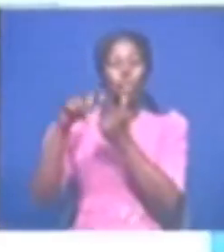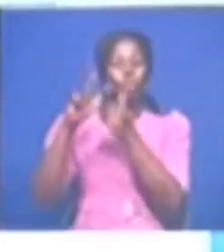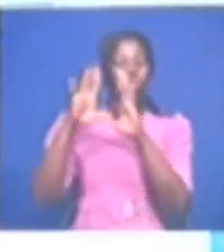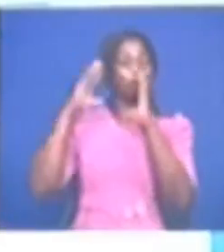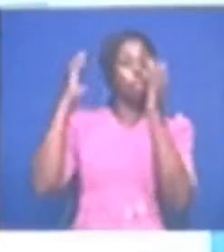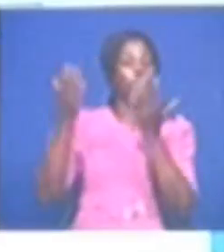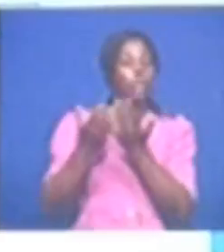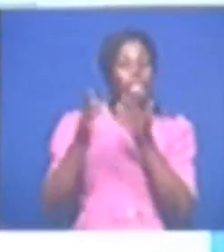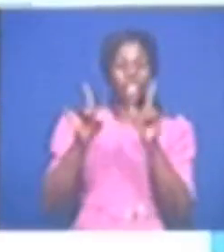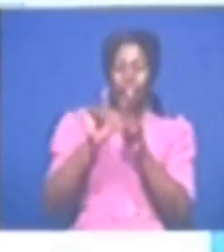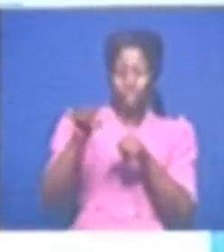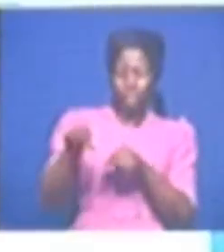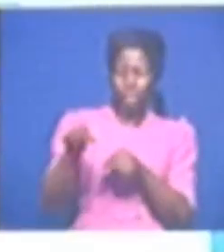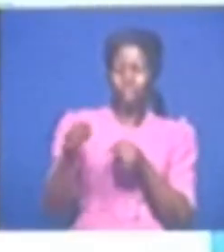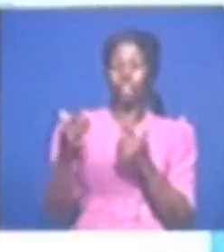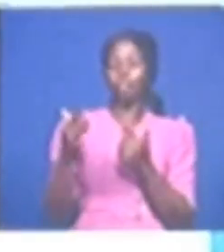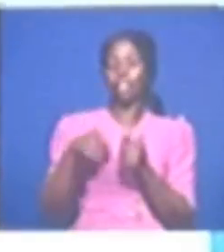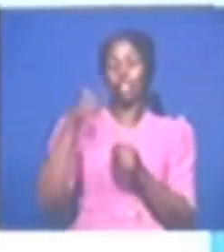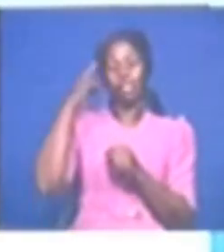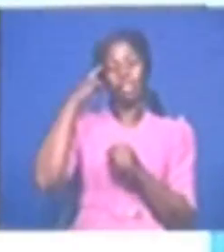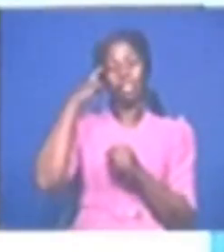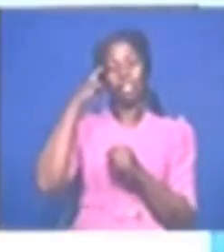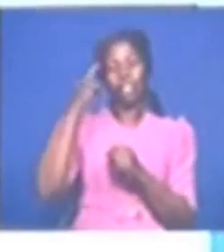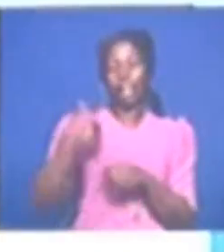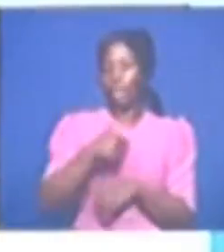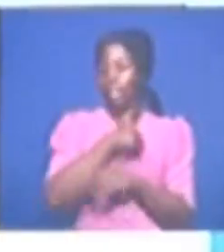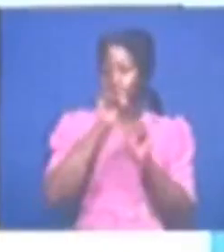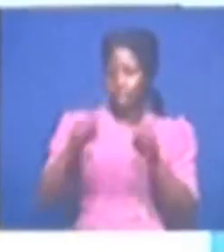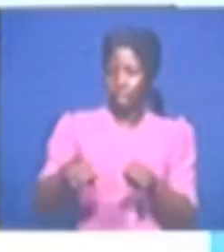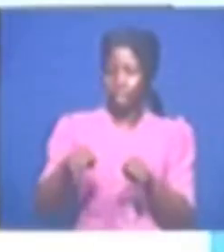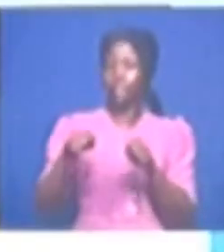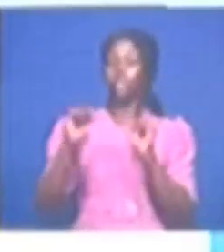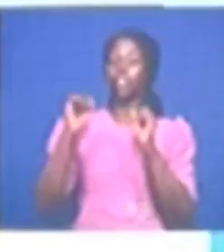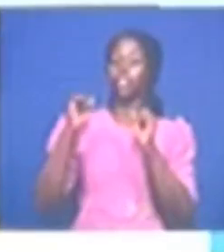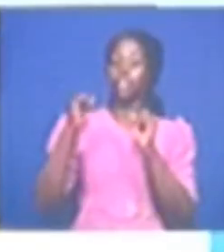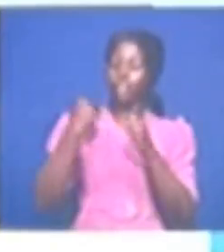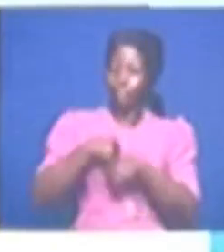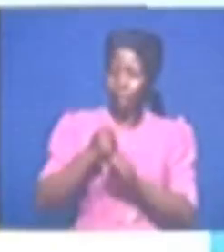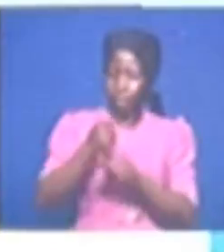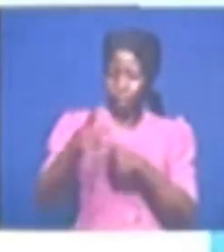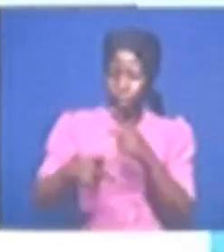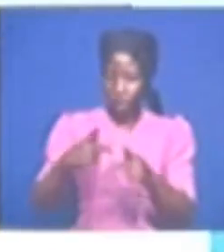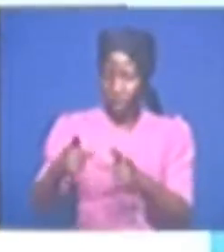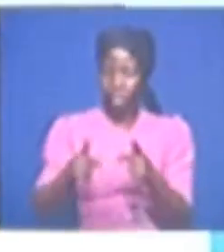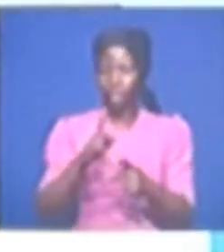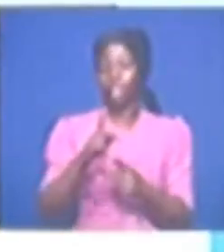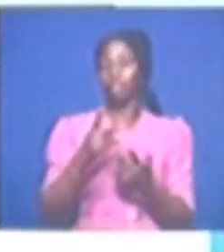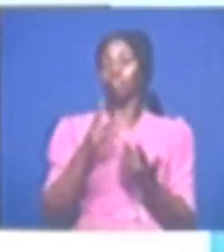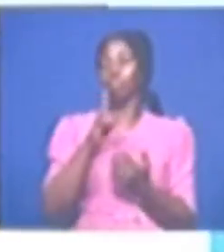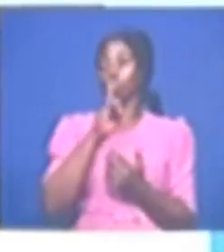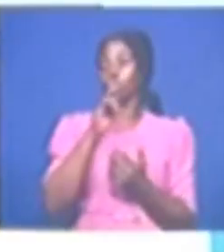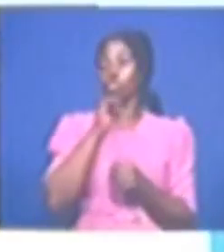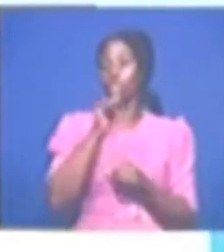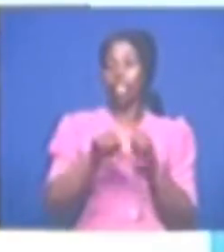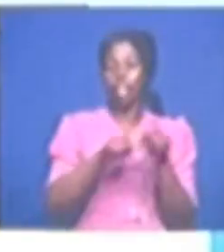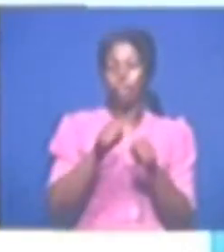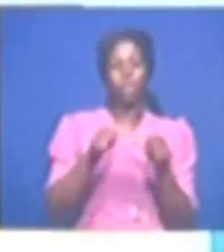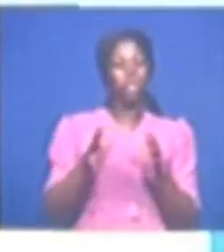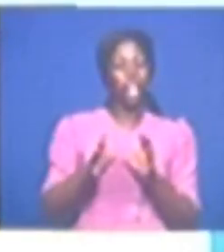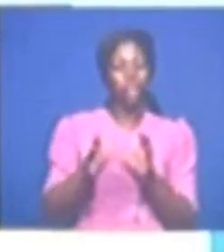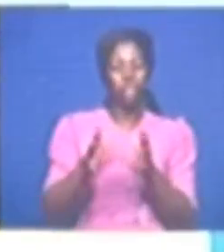we can, and I think we are making progress in cities, but we need really. So it is not about enforcement. It is not